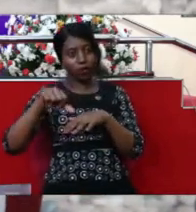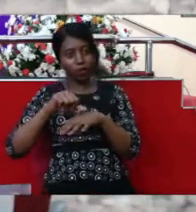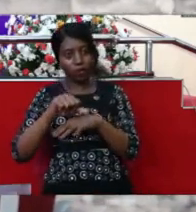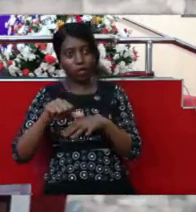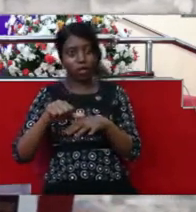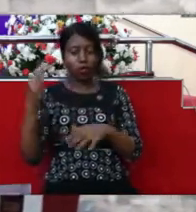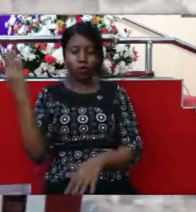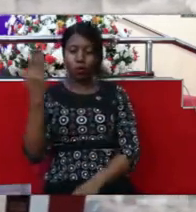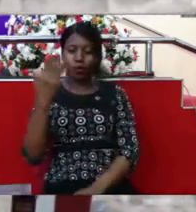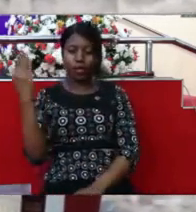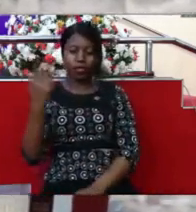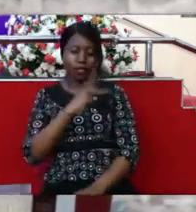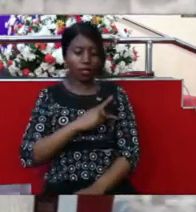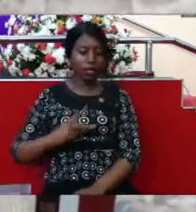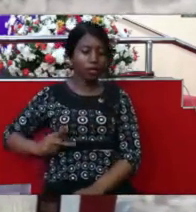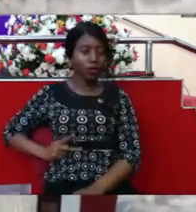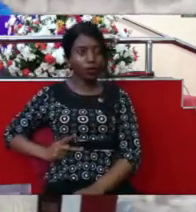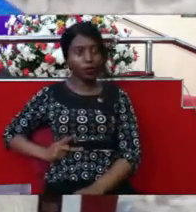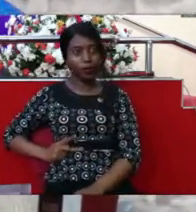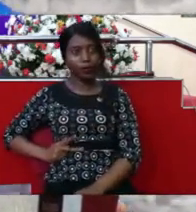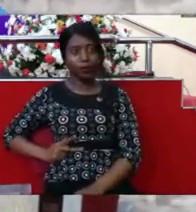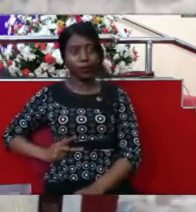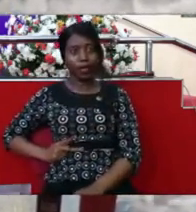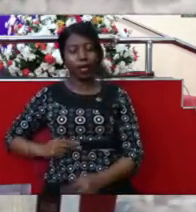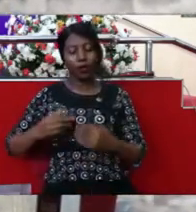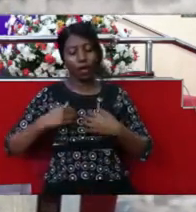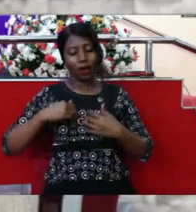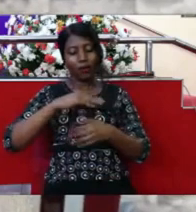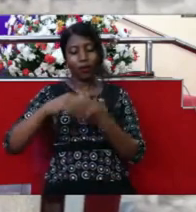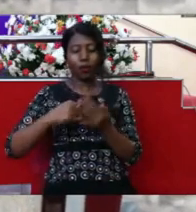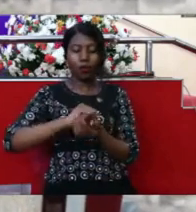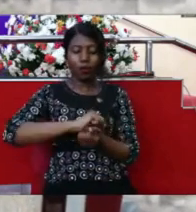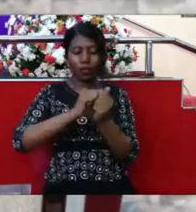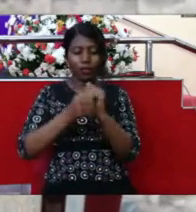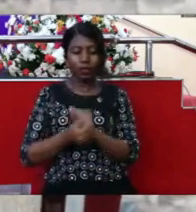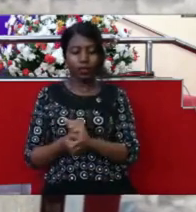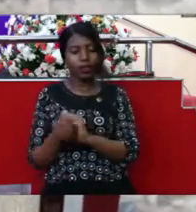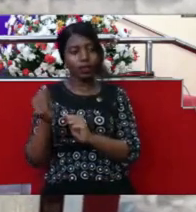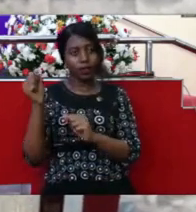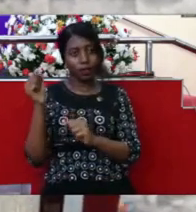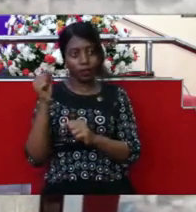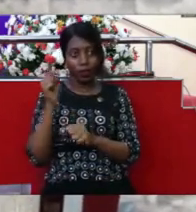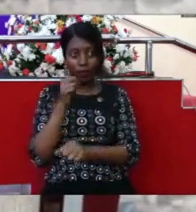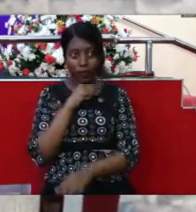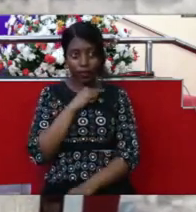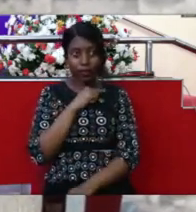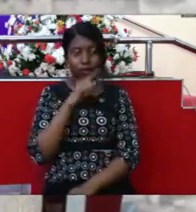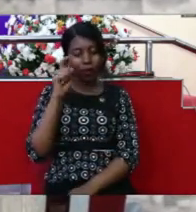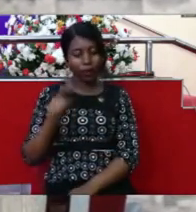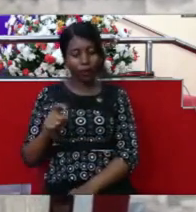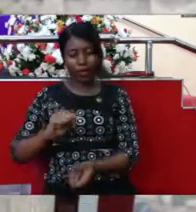ufalme. And having all that changes done. Na mambo yote yakishabadilika. We must change our